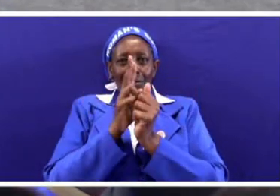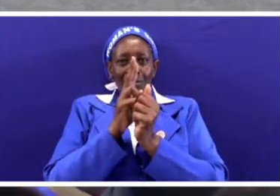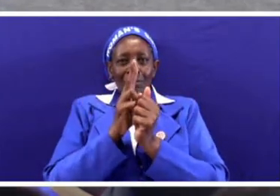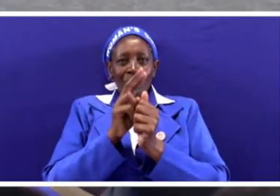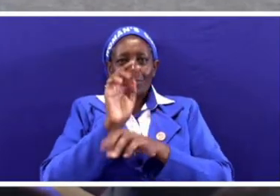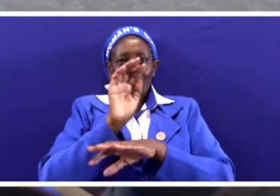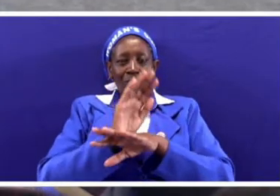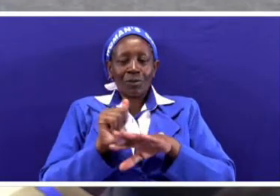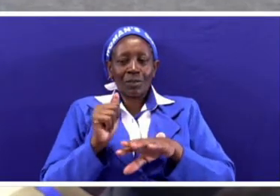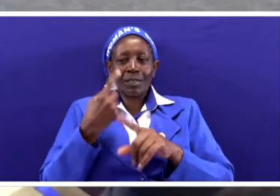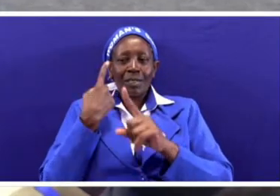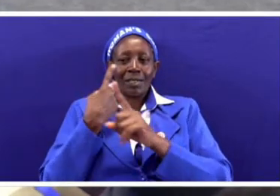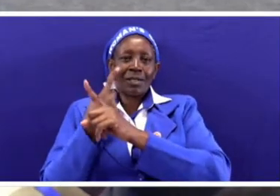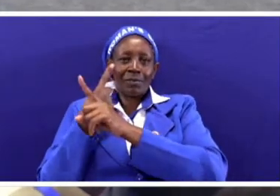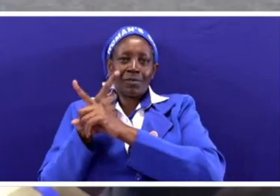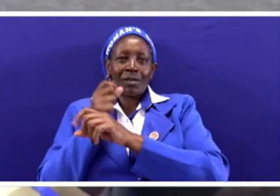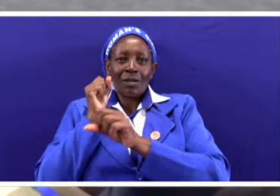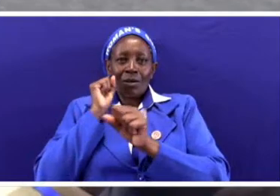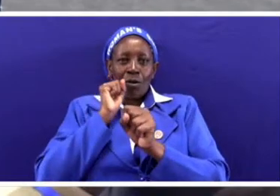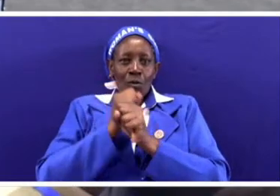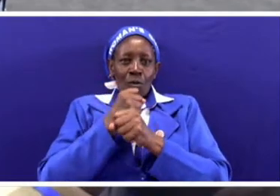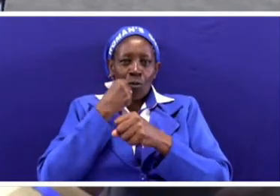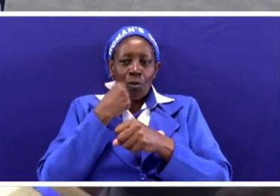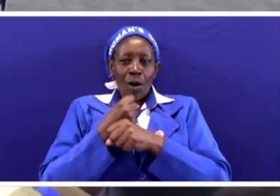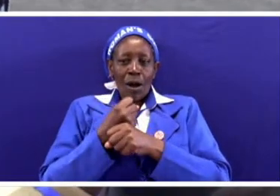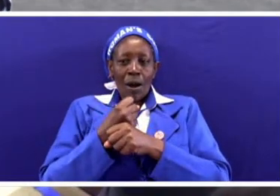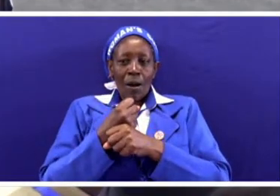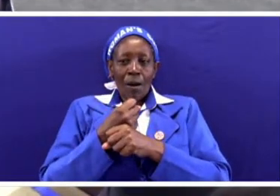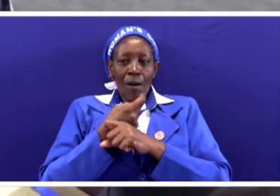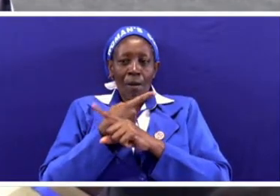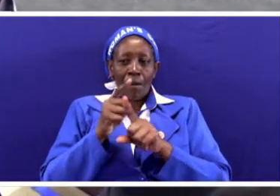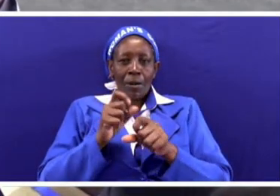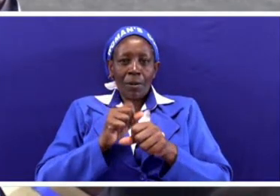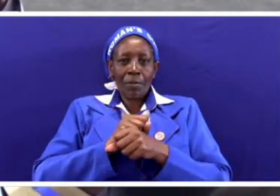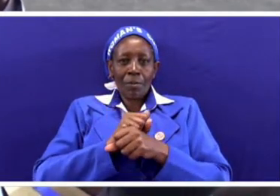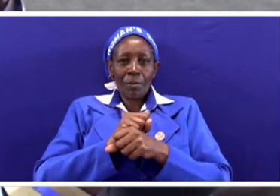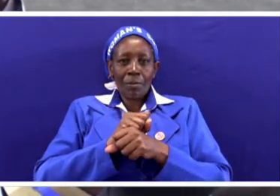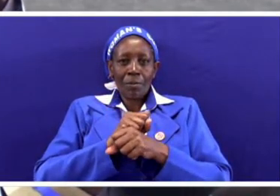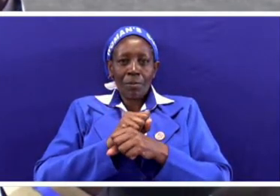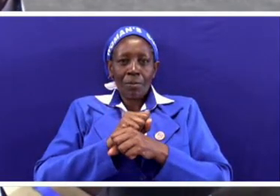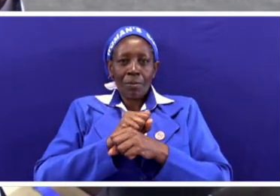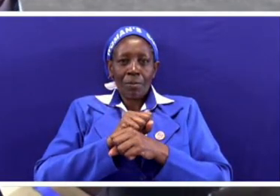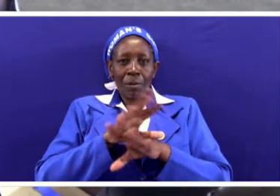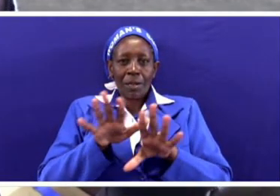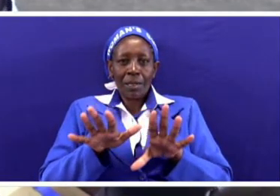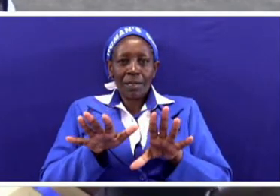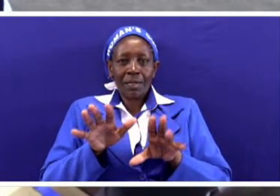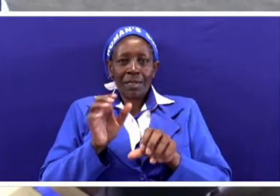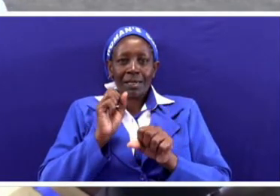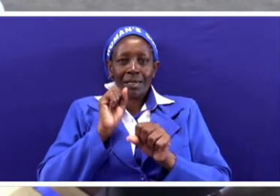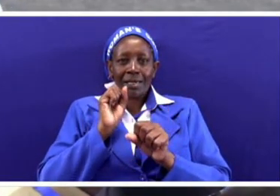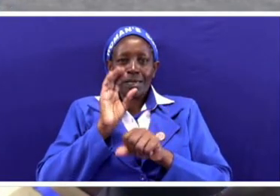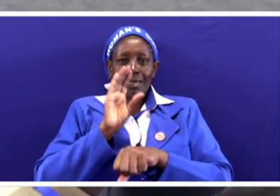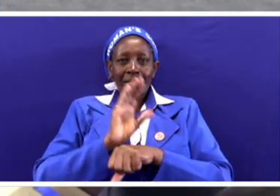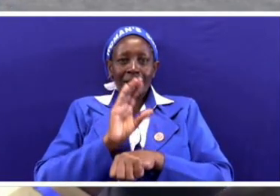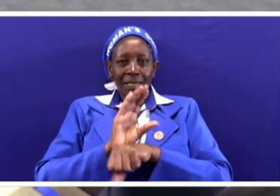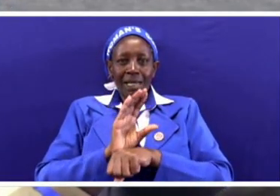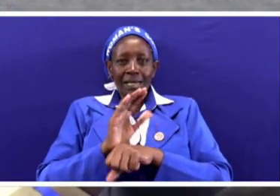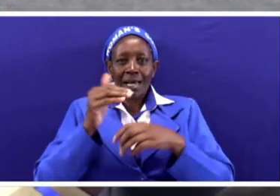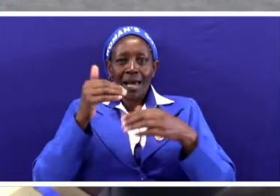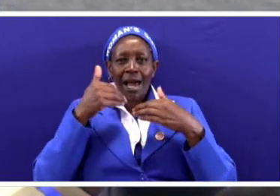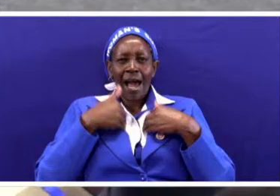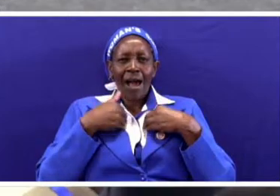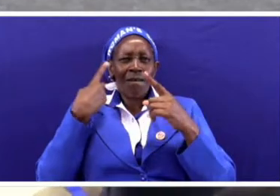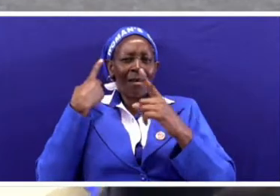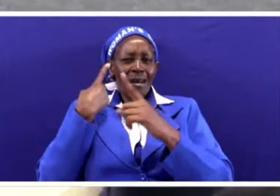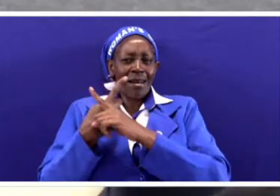occupation, but they impacted the church because we are their byproduct. We have all the manner of the professionals that